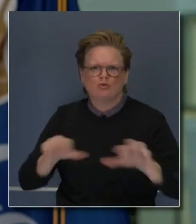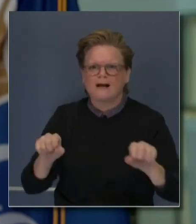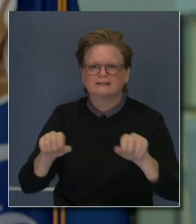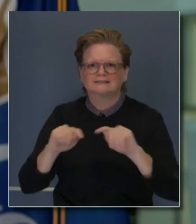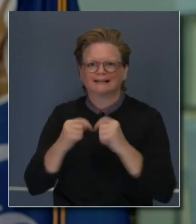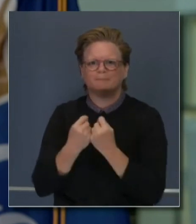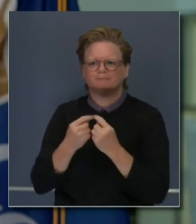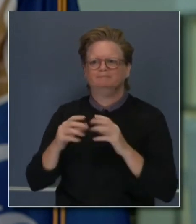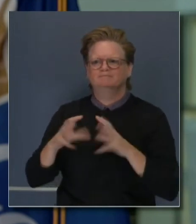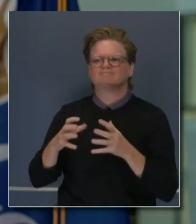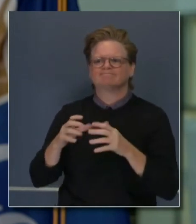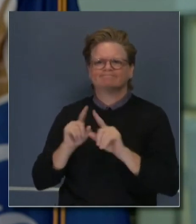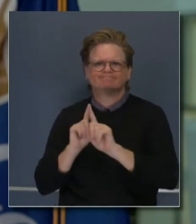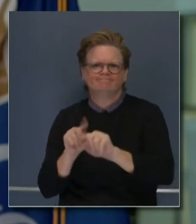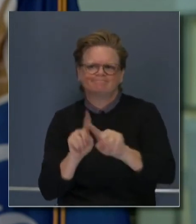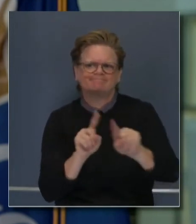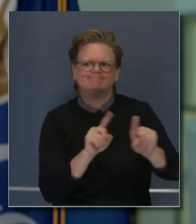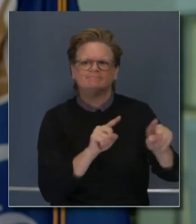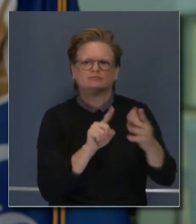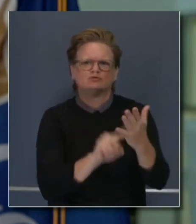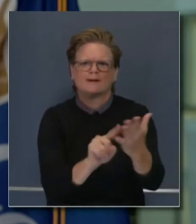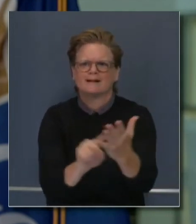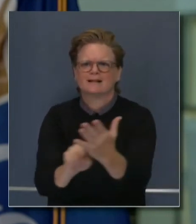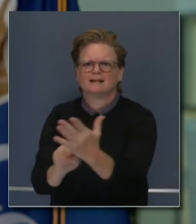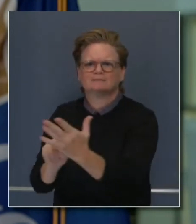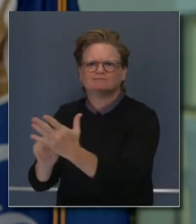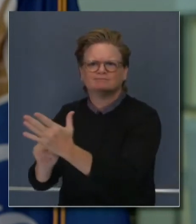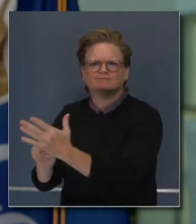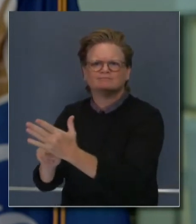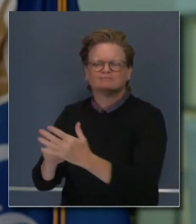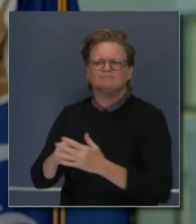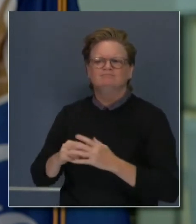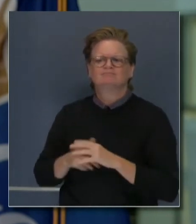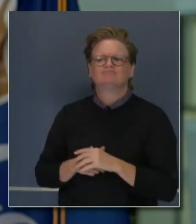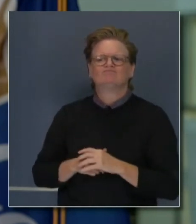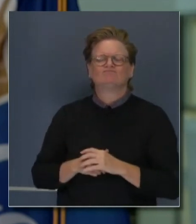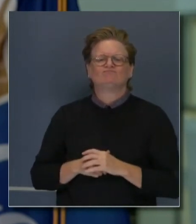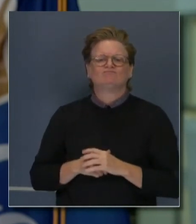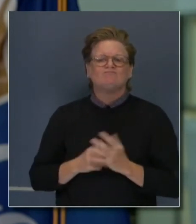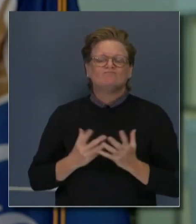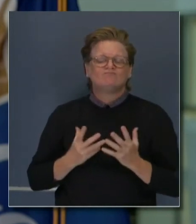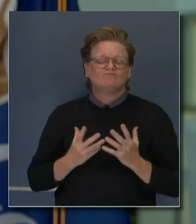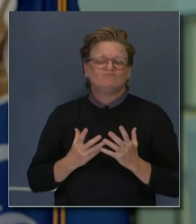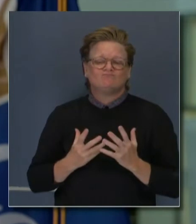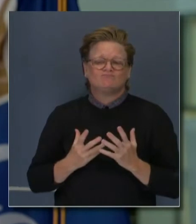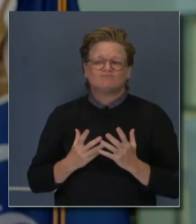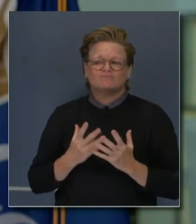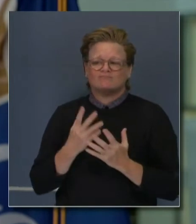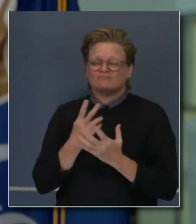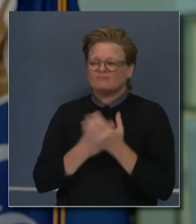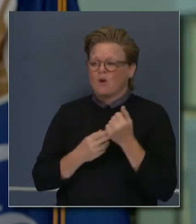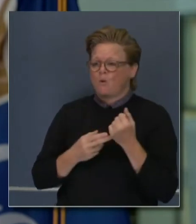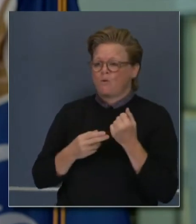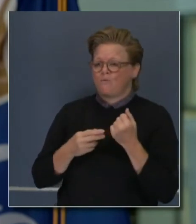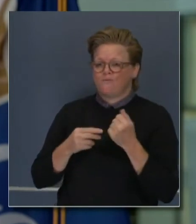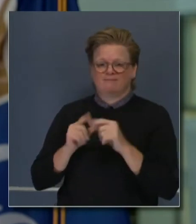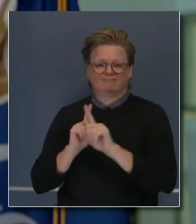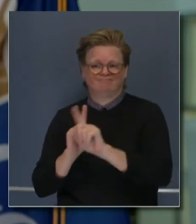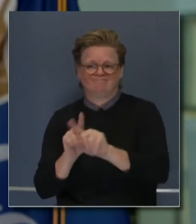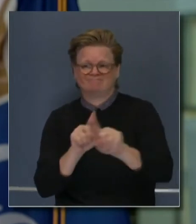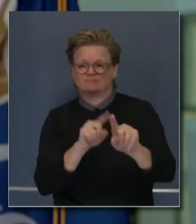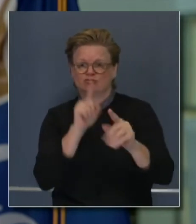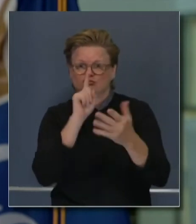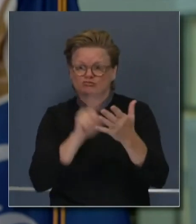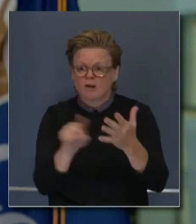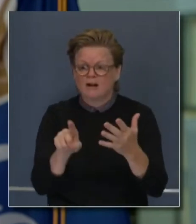state agencies as well as partners at the local level going out and doing spot monitoring checks